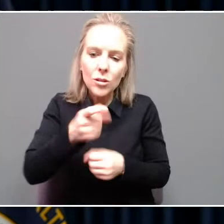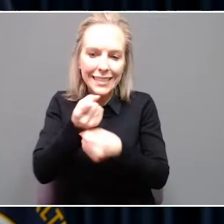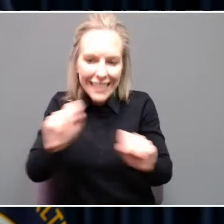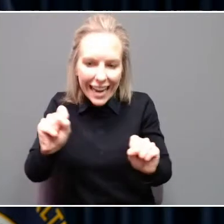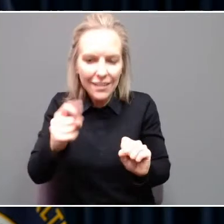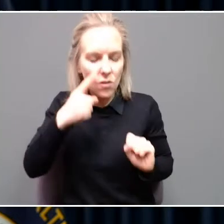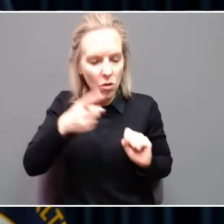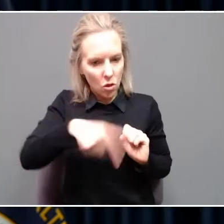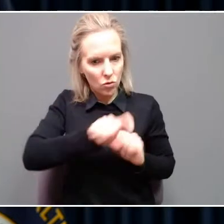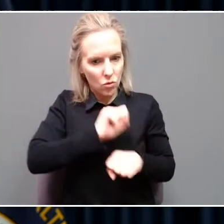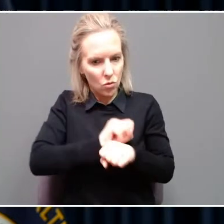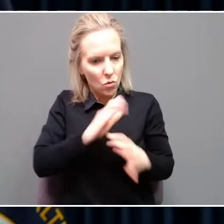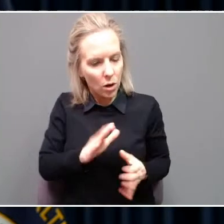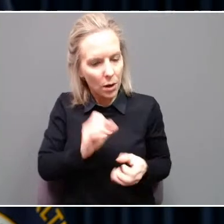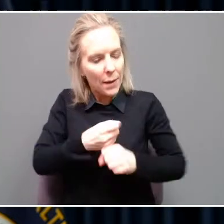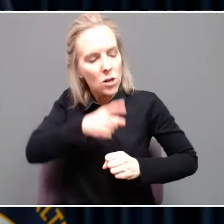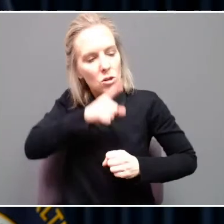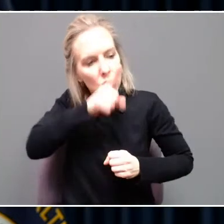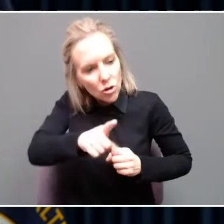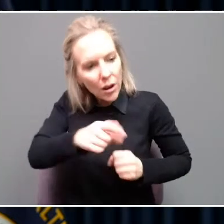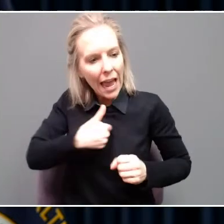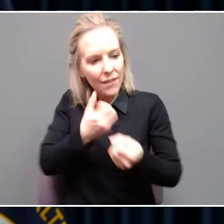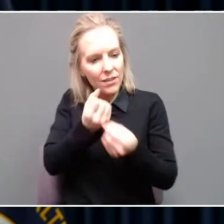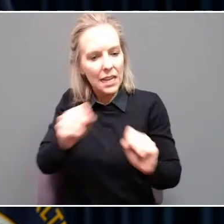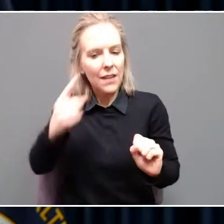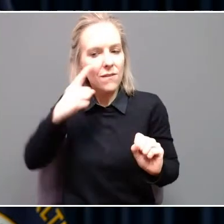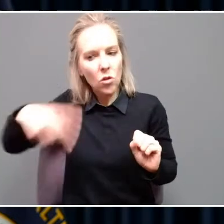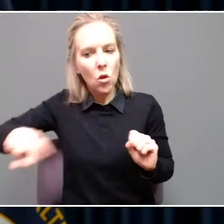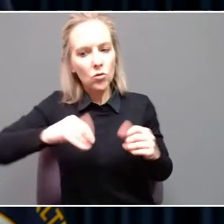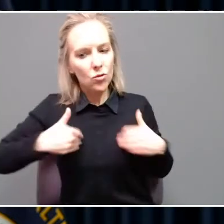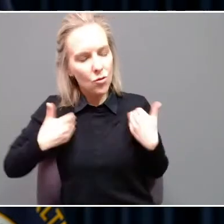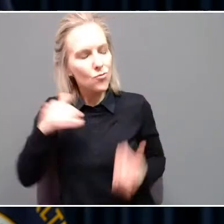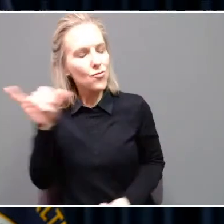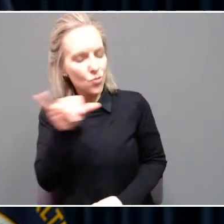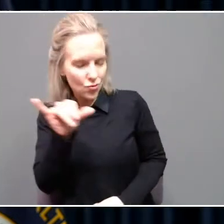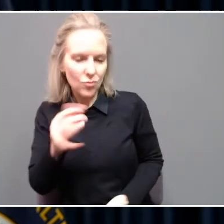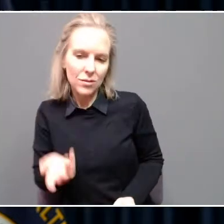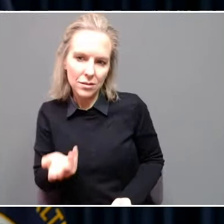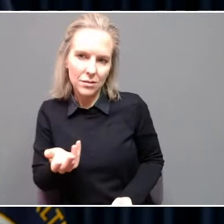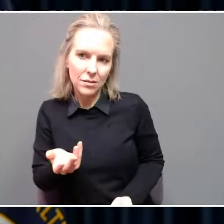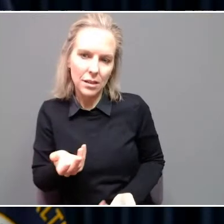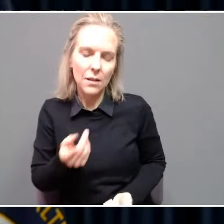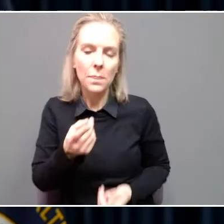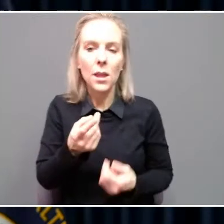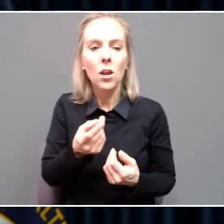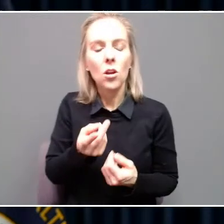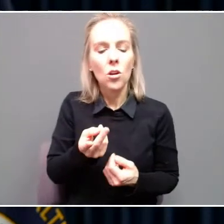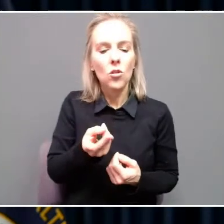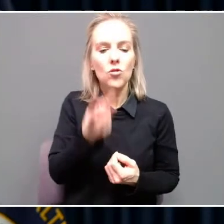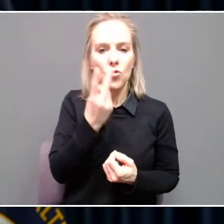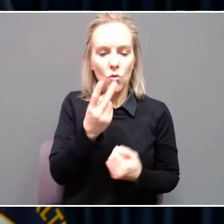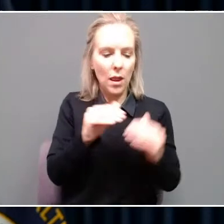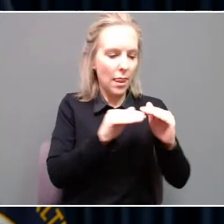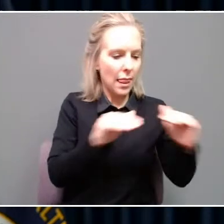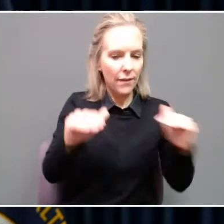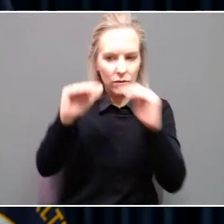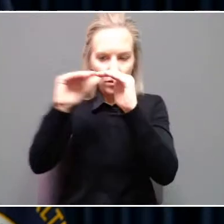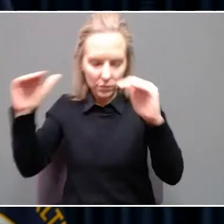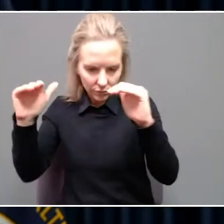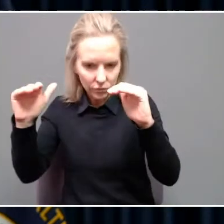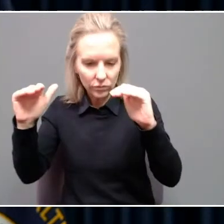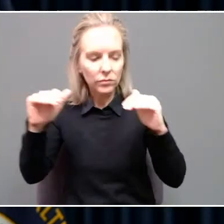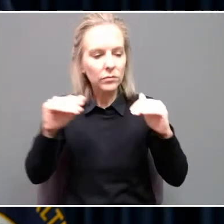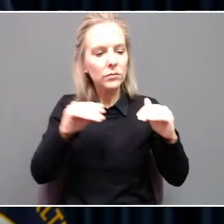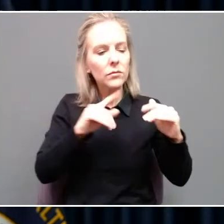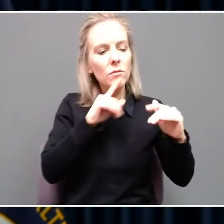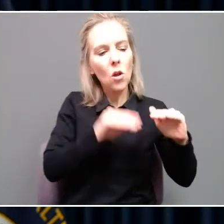to ensuring safety for the juveniles as well. Certainly the two levels of lower level and higher